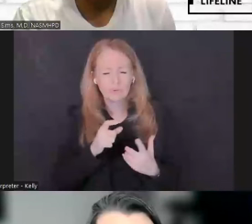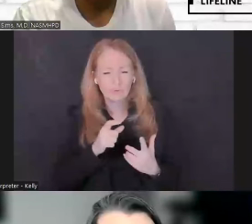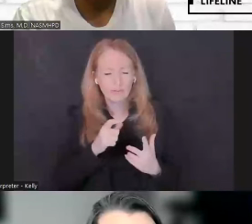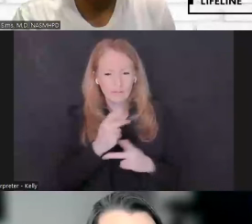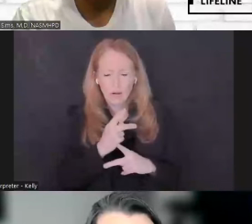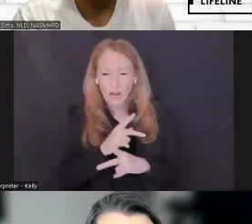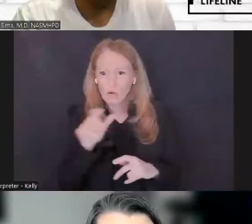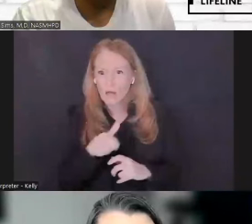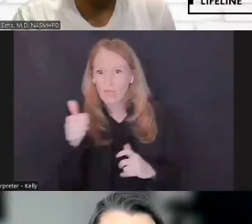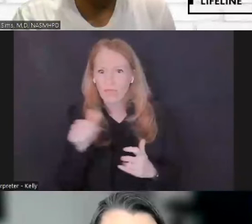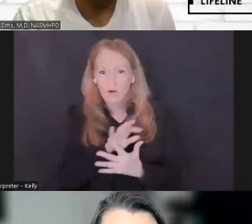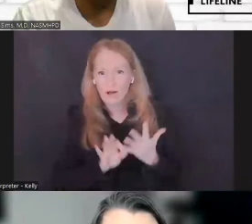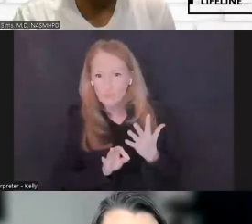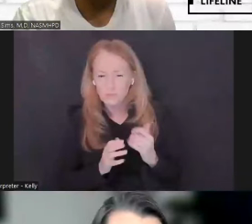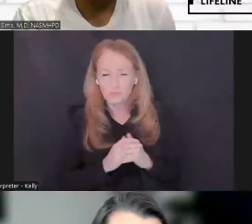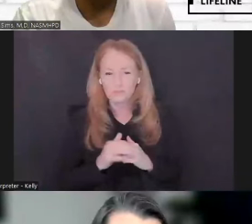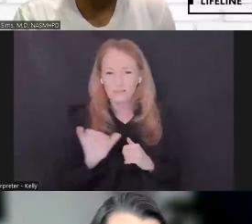it is our policy. Like